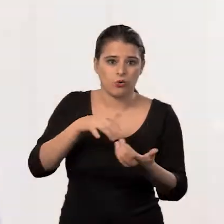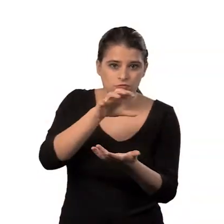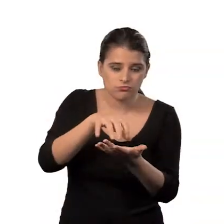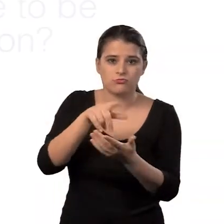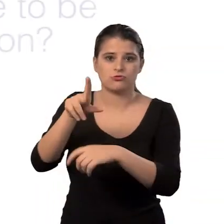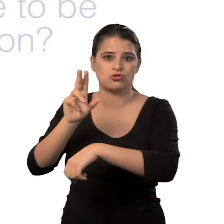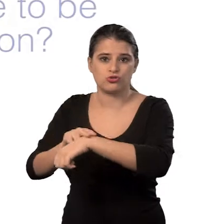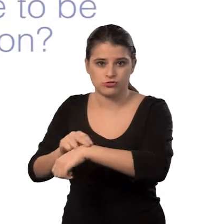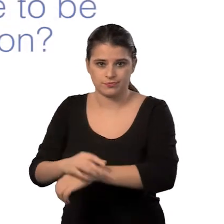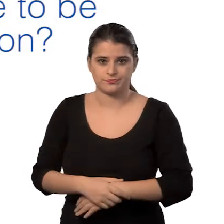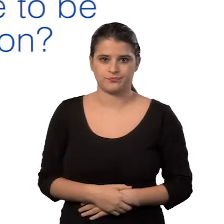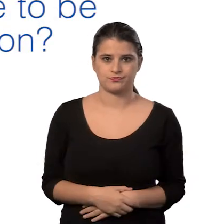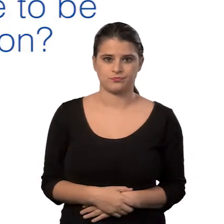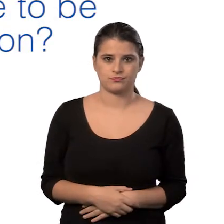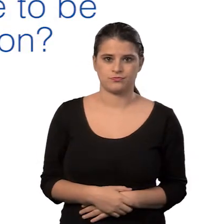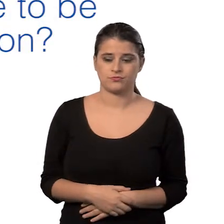GPs.